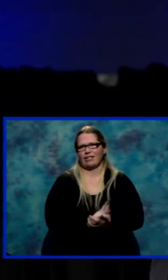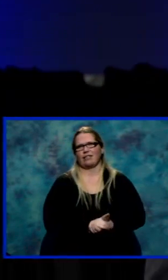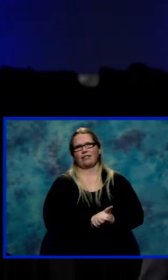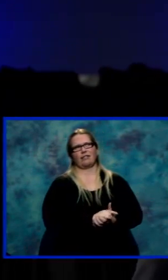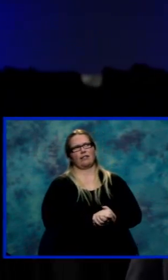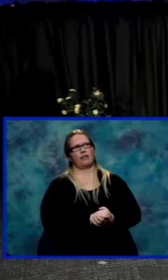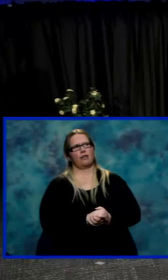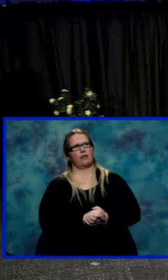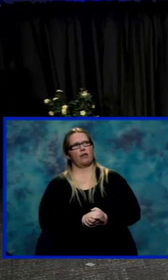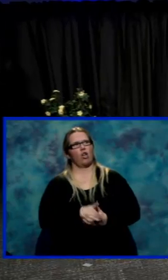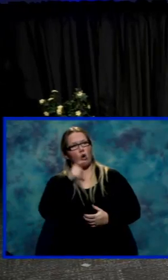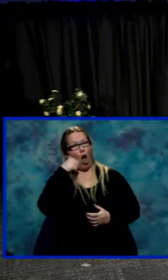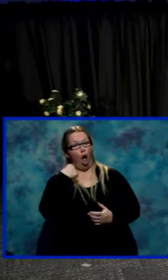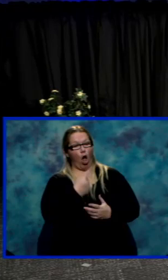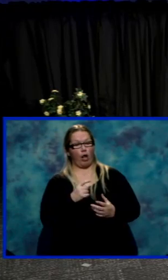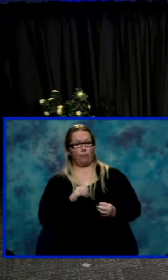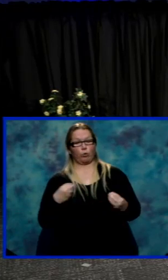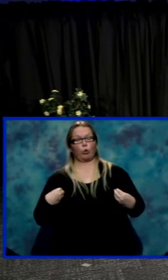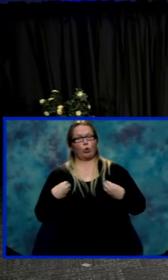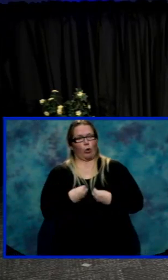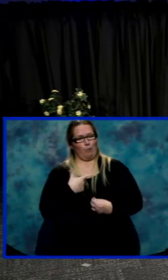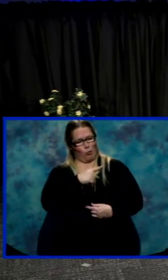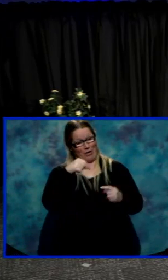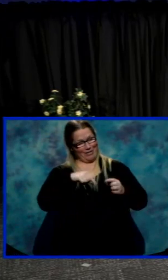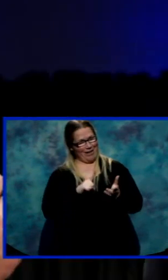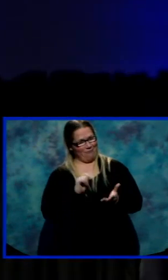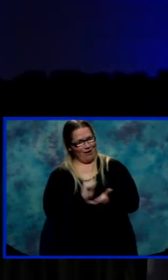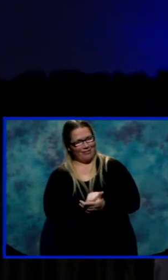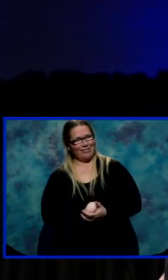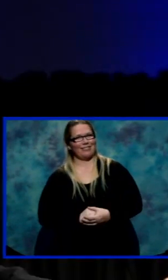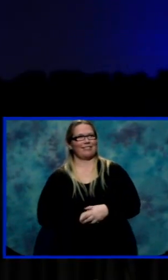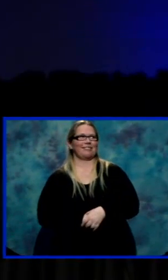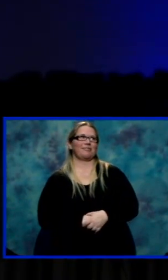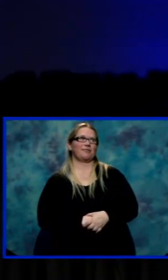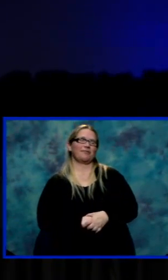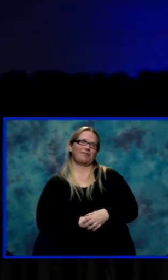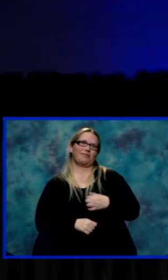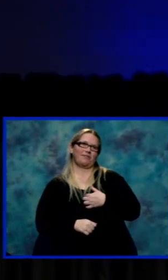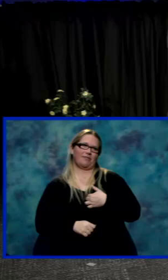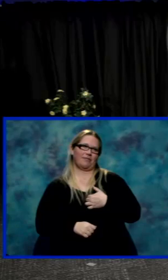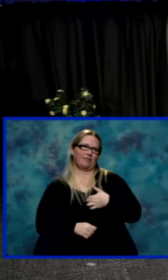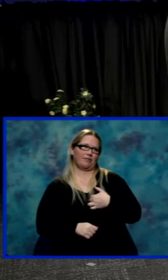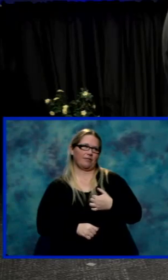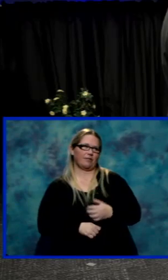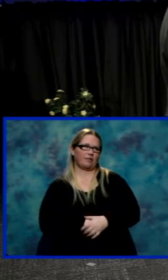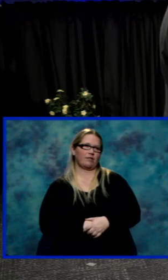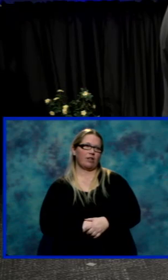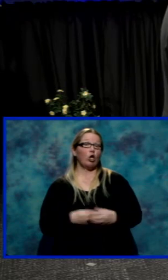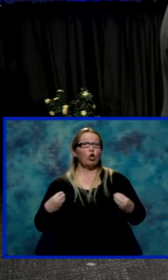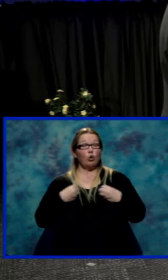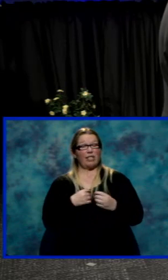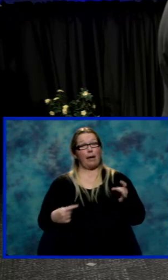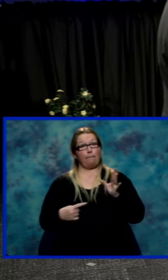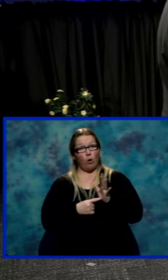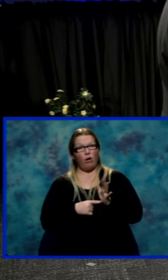for ties. You know I only put a suit on because you were coming today. Oh, I only put no, a suit not on. True. Now, suits are important, and they